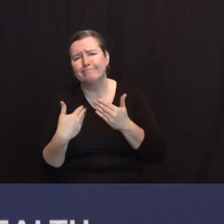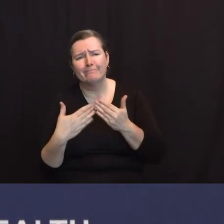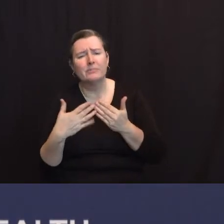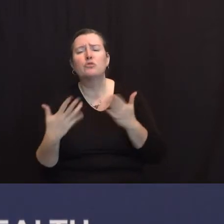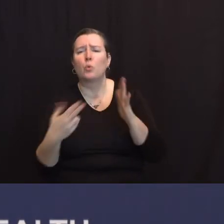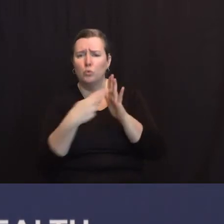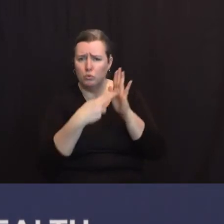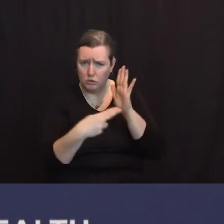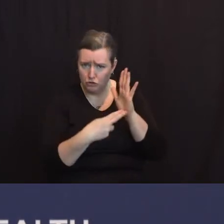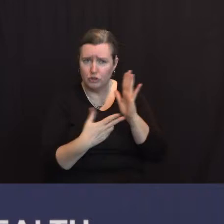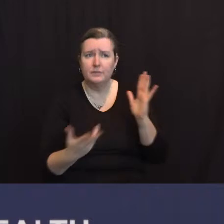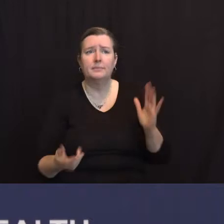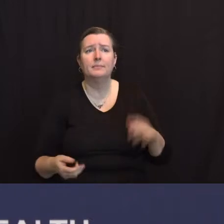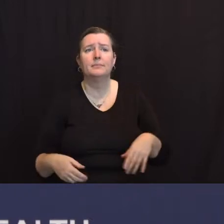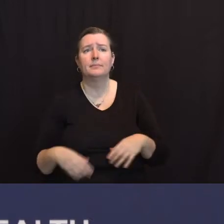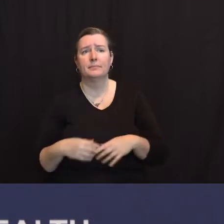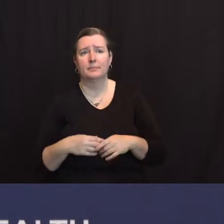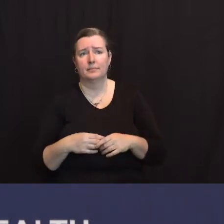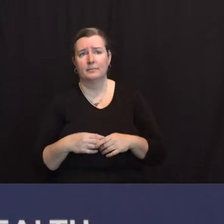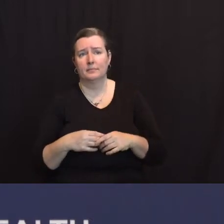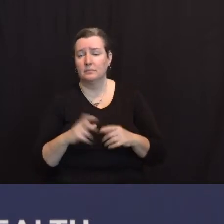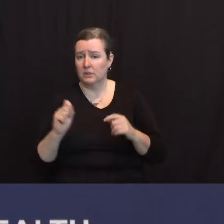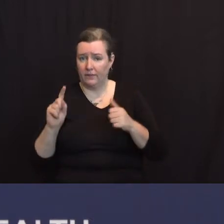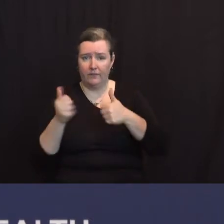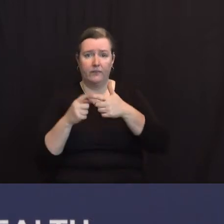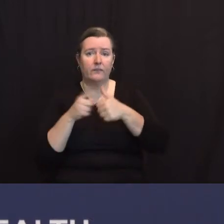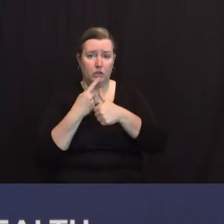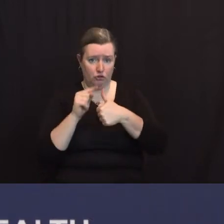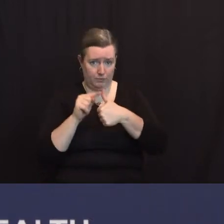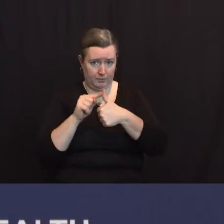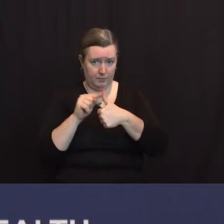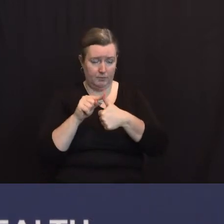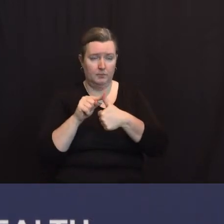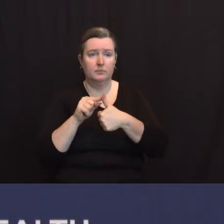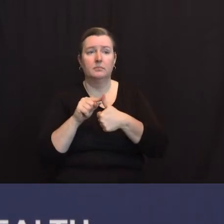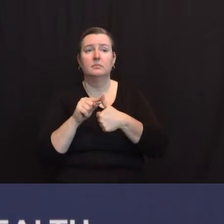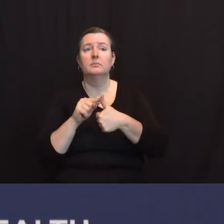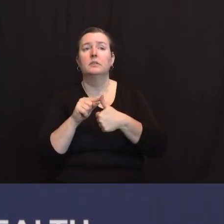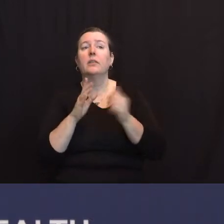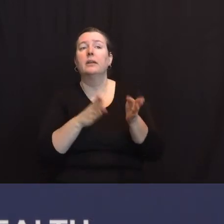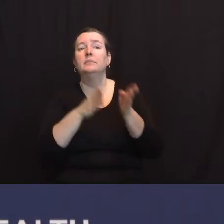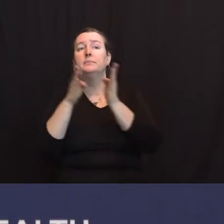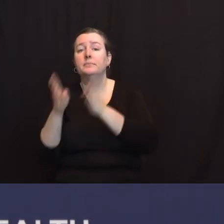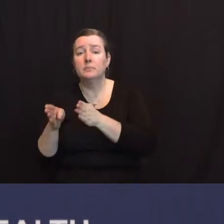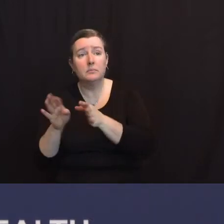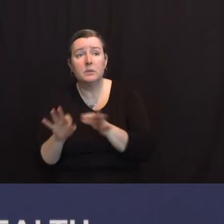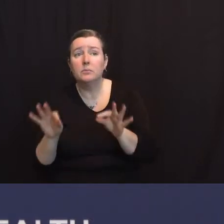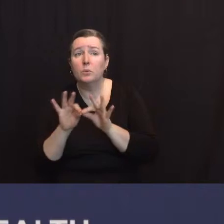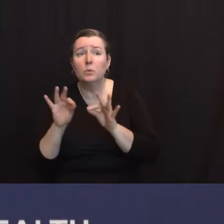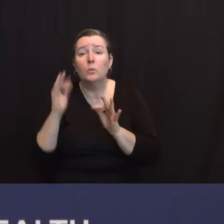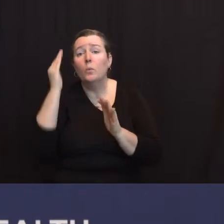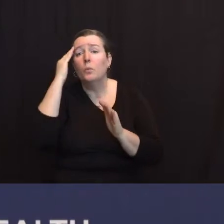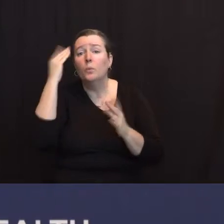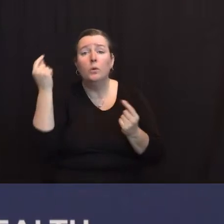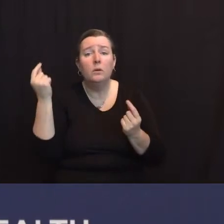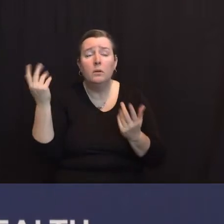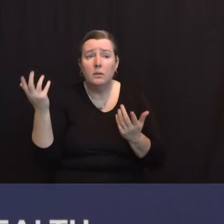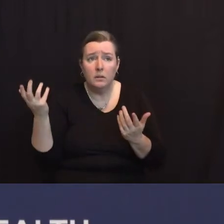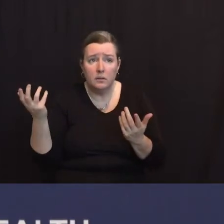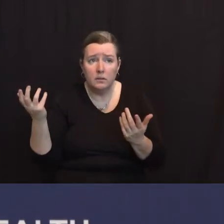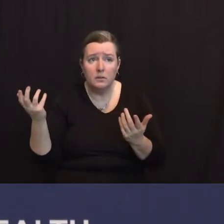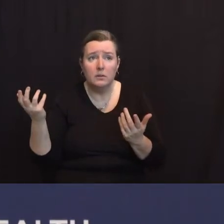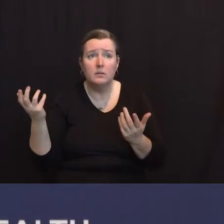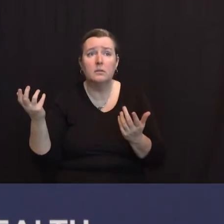that's number one. And number two, there's real value in knowing what that ultimately that looks